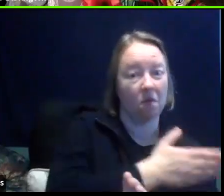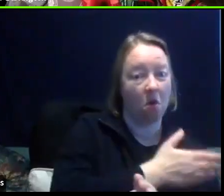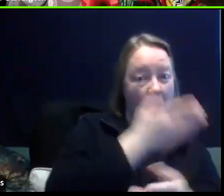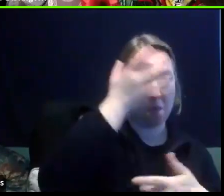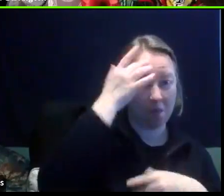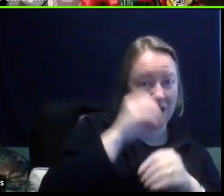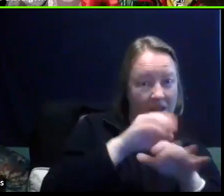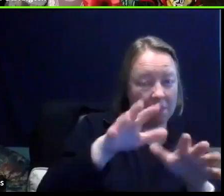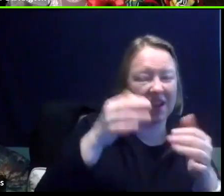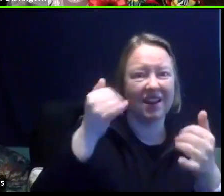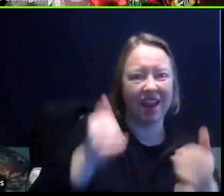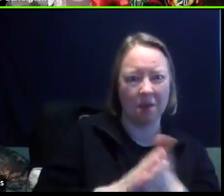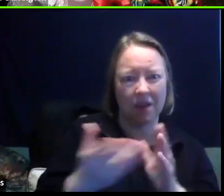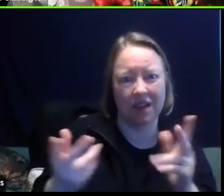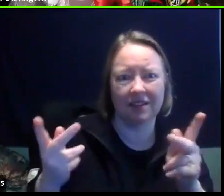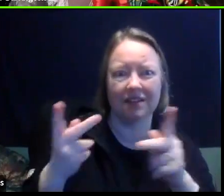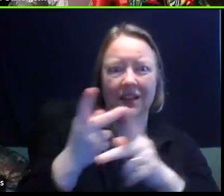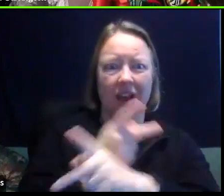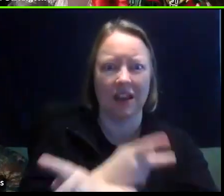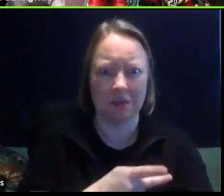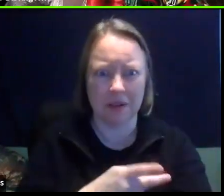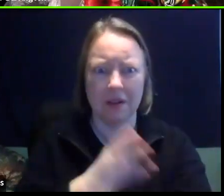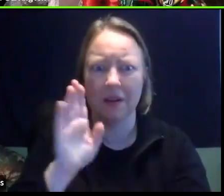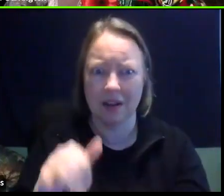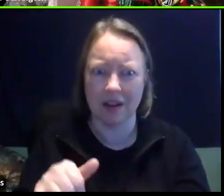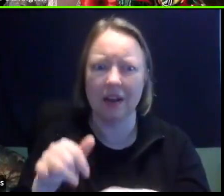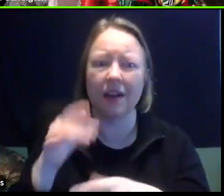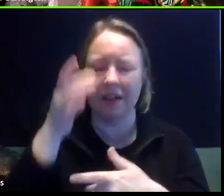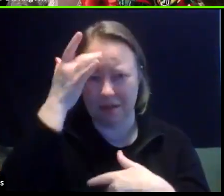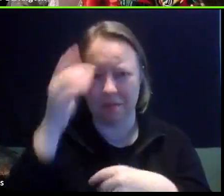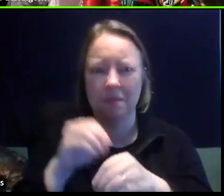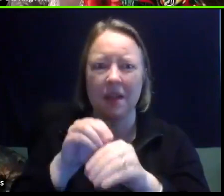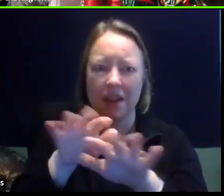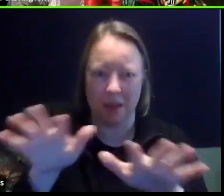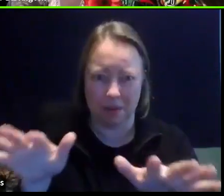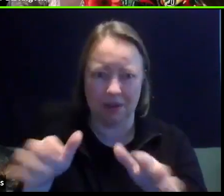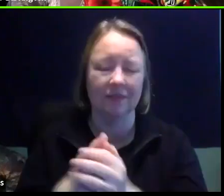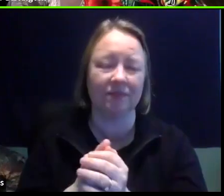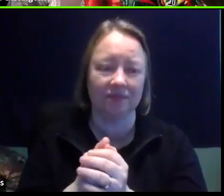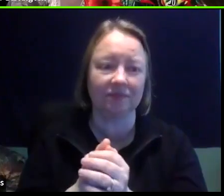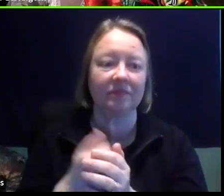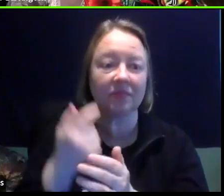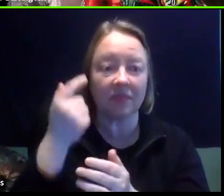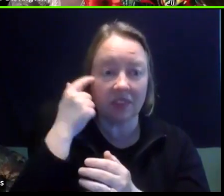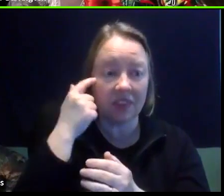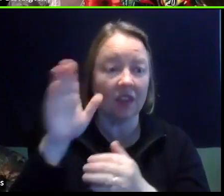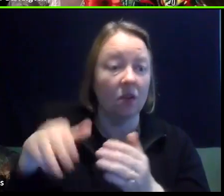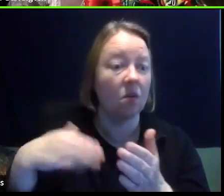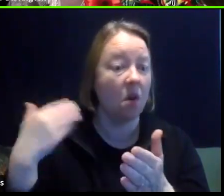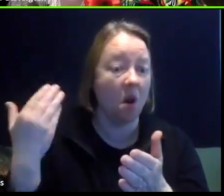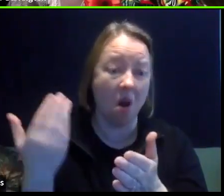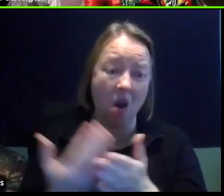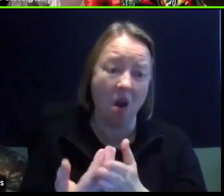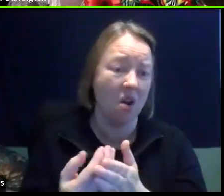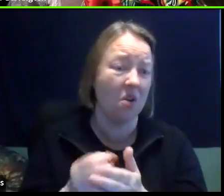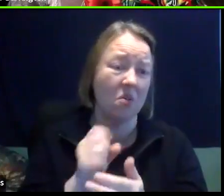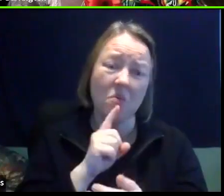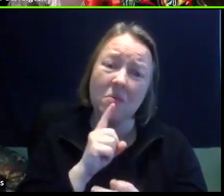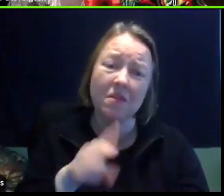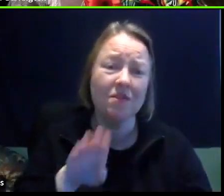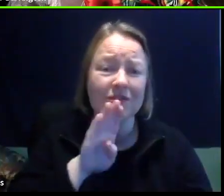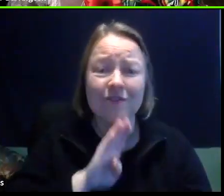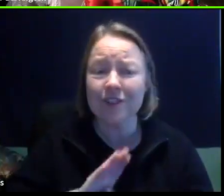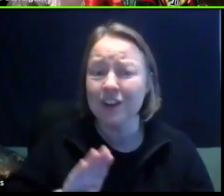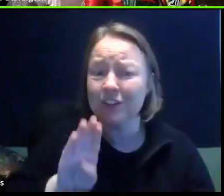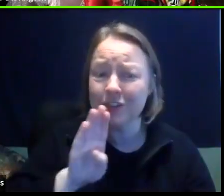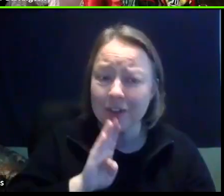been exacerbated by the pandemic. And I think we all are kind of frustrated, because